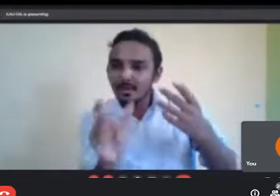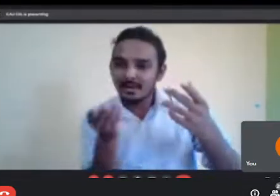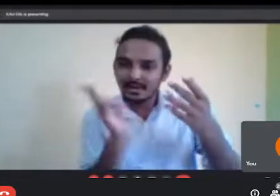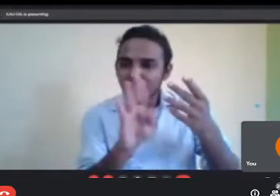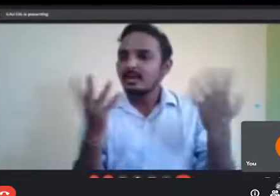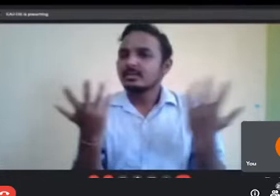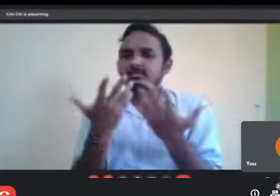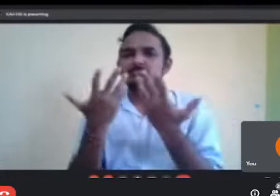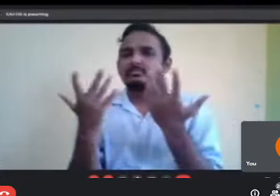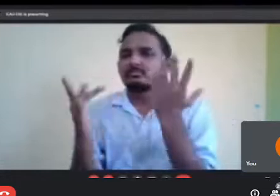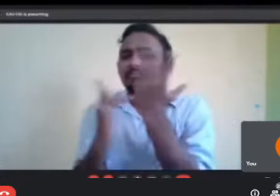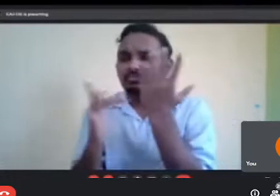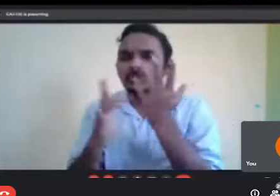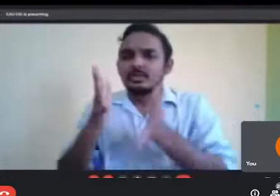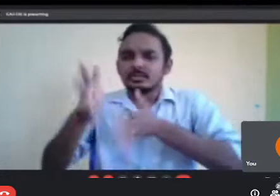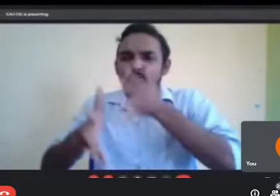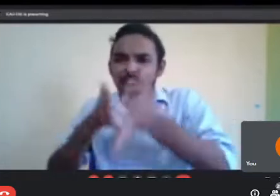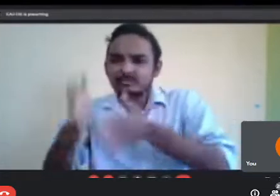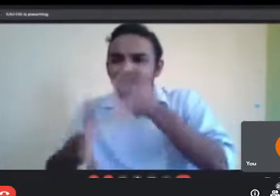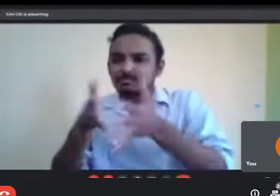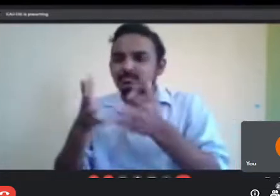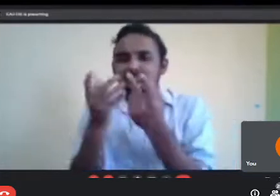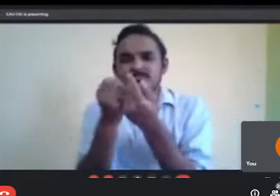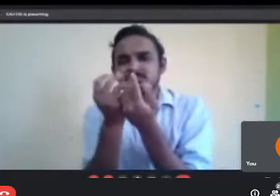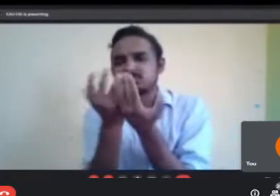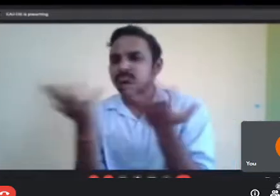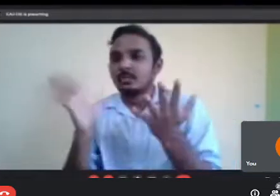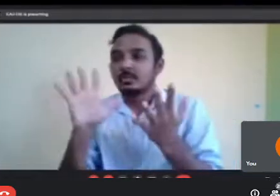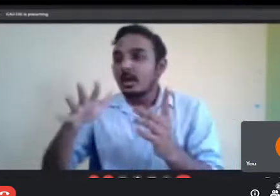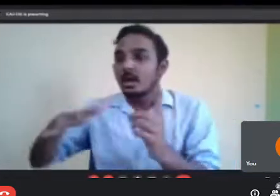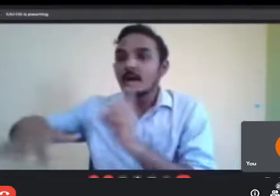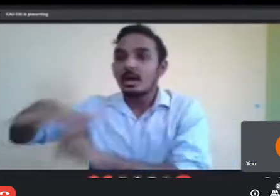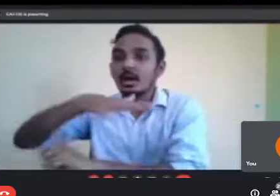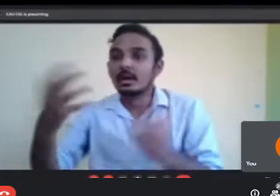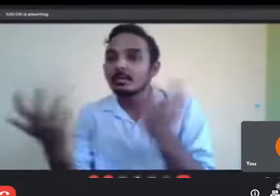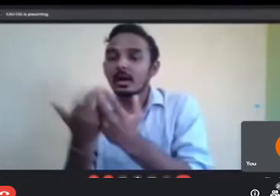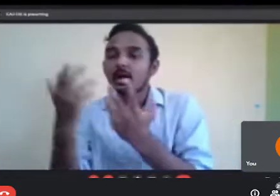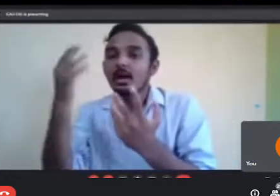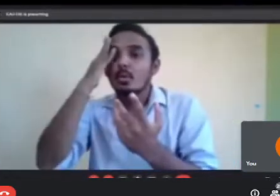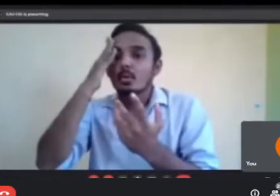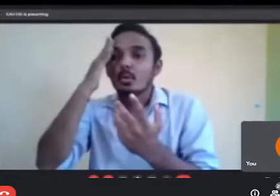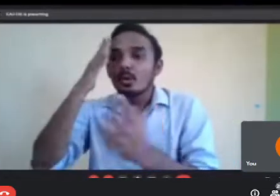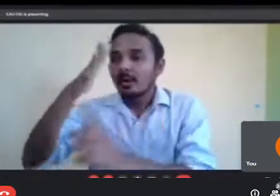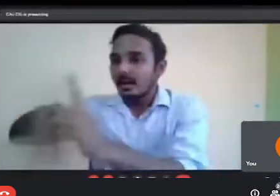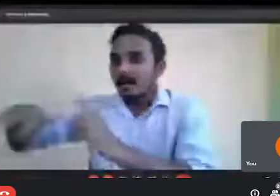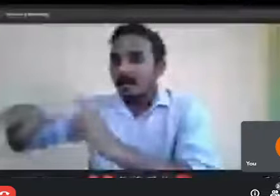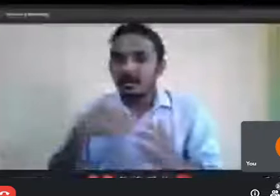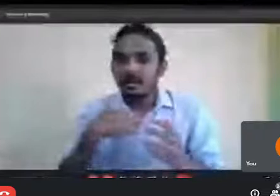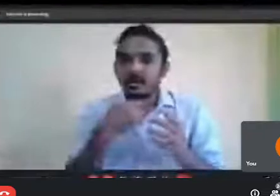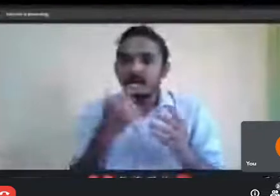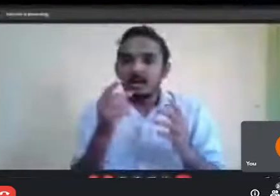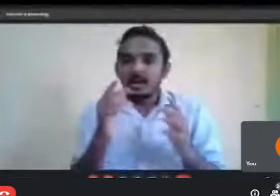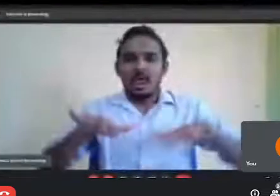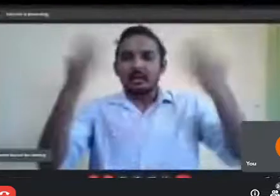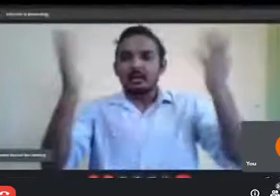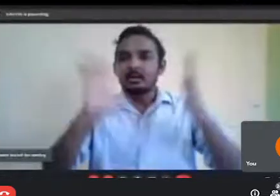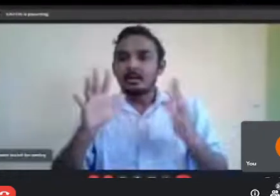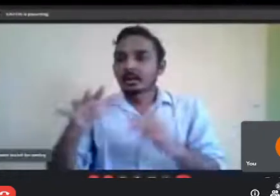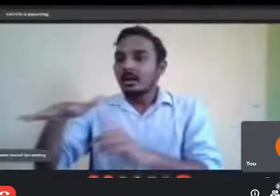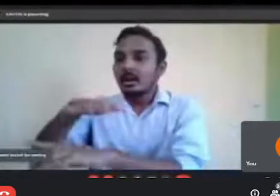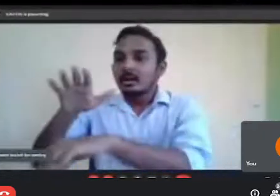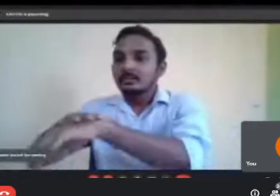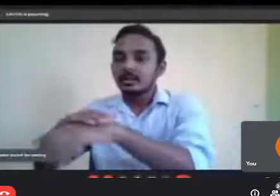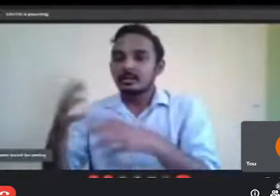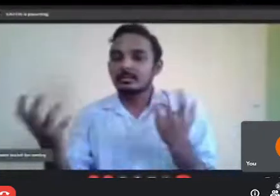and familiar to the children, you know. It could be a lot of things. It could be a picture from the phone. It could be a poster in the school. It